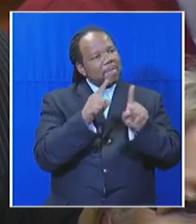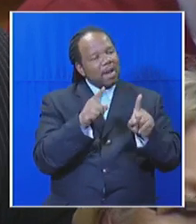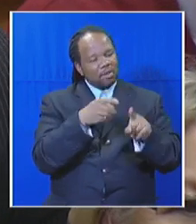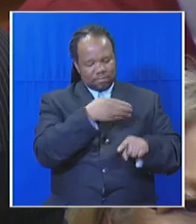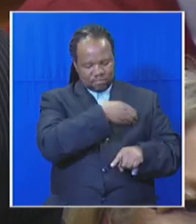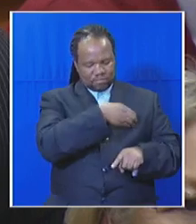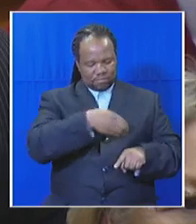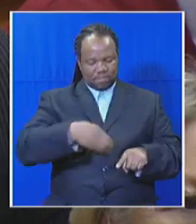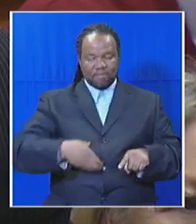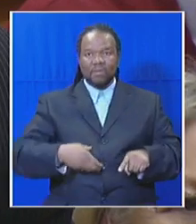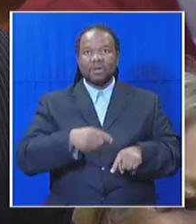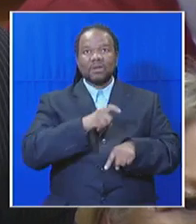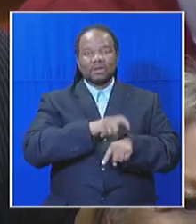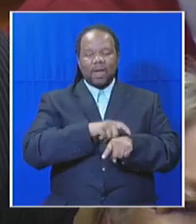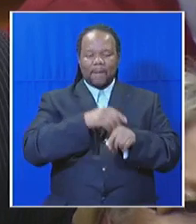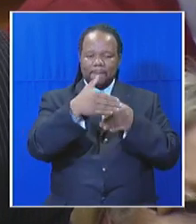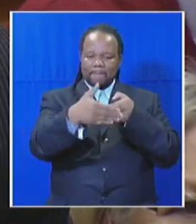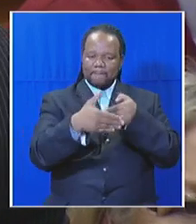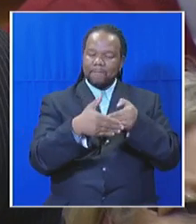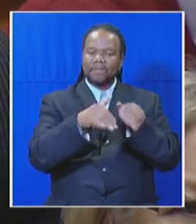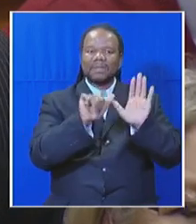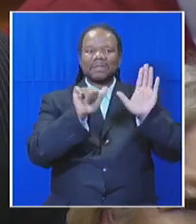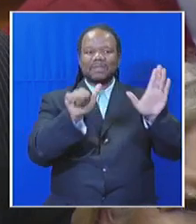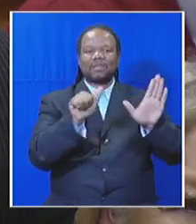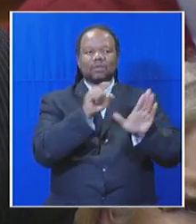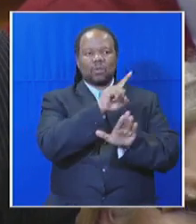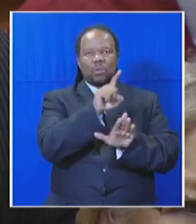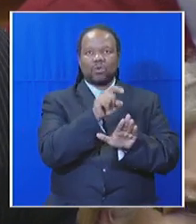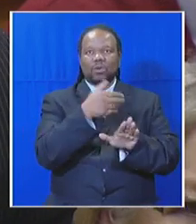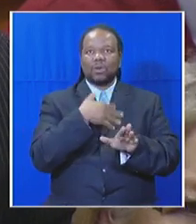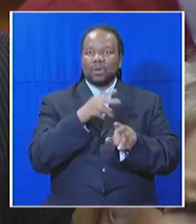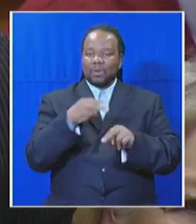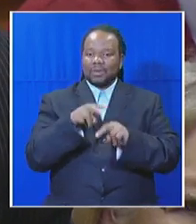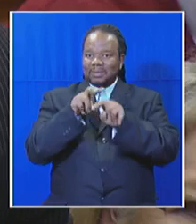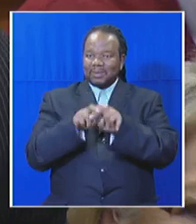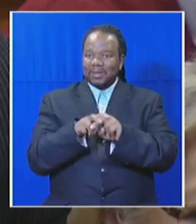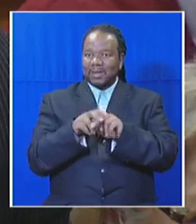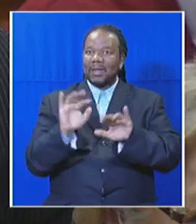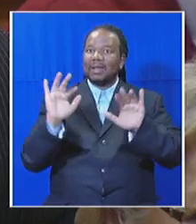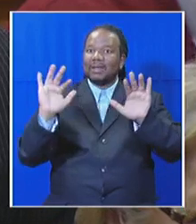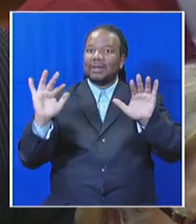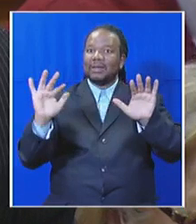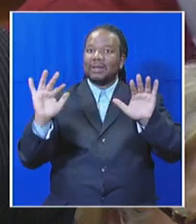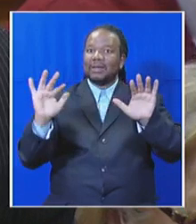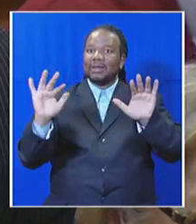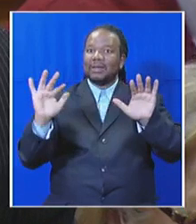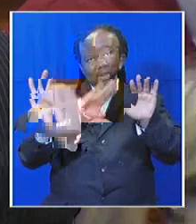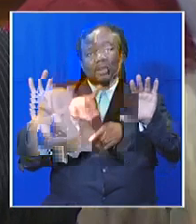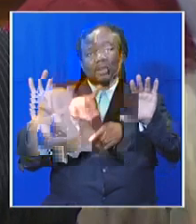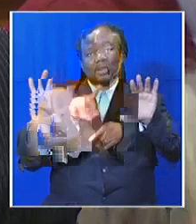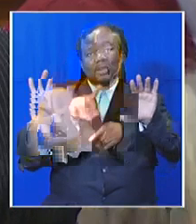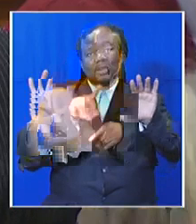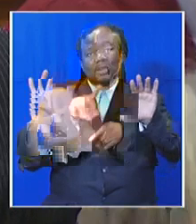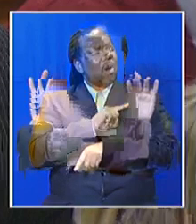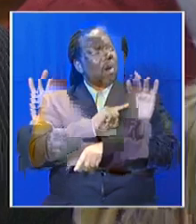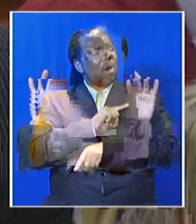time limitation. It's limited to 6 questions. So whether we sit here till 10 o'clock this evening, we will get to the EFF's. So why